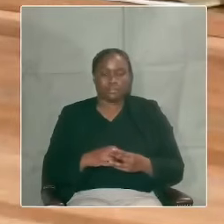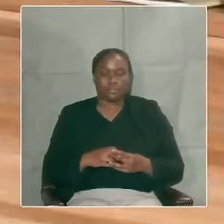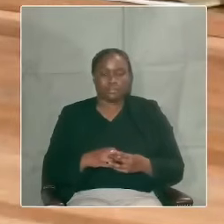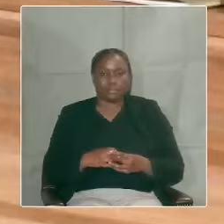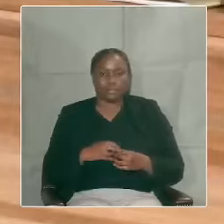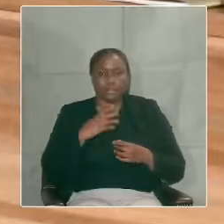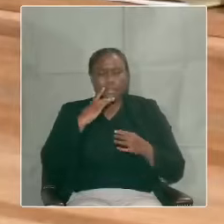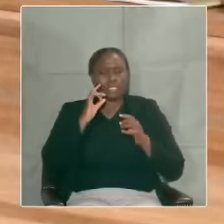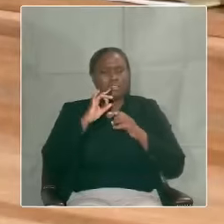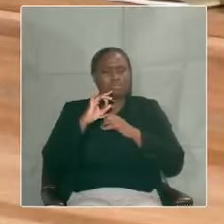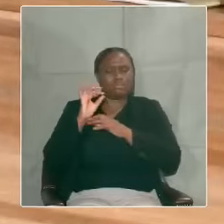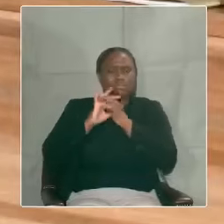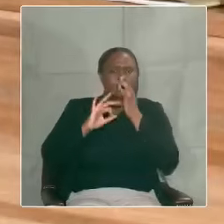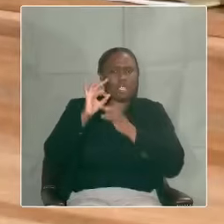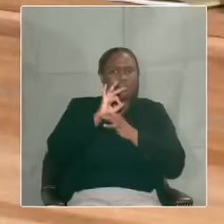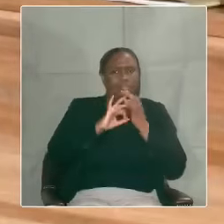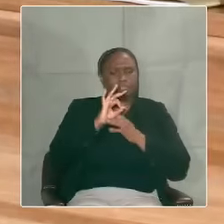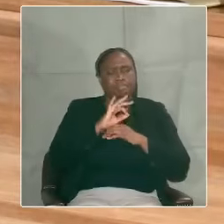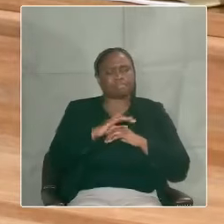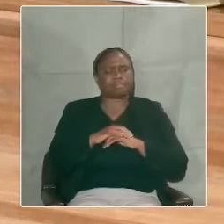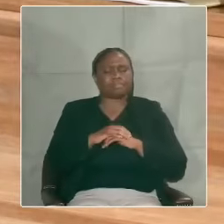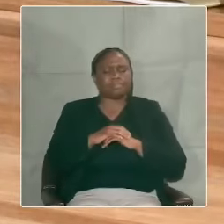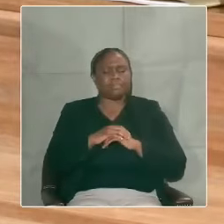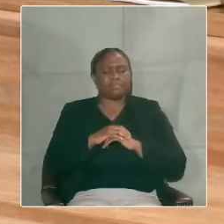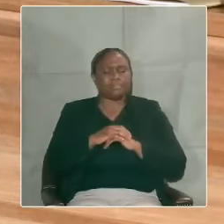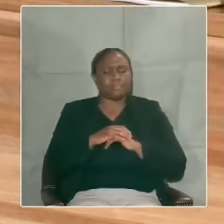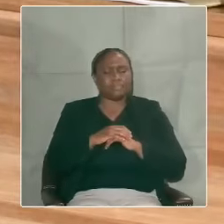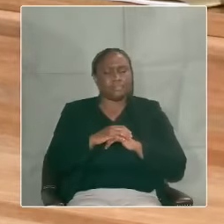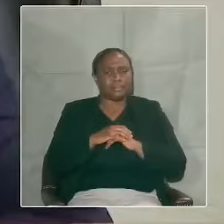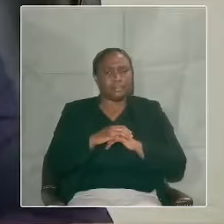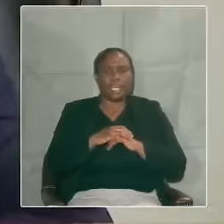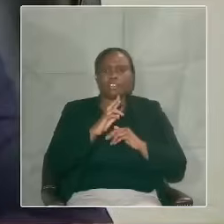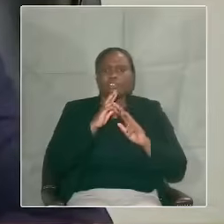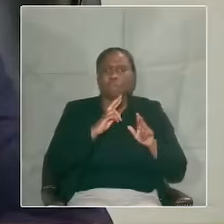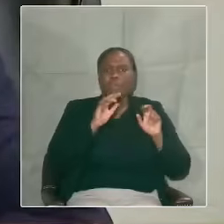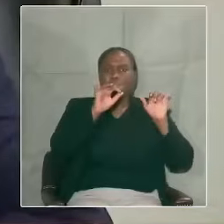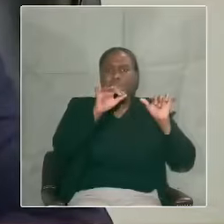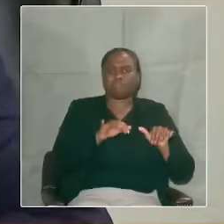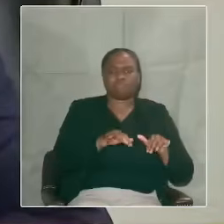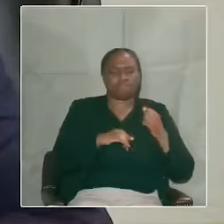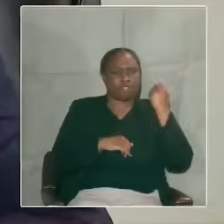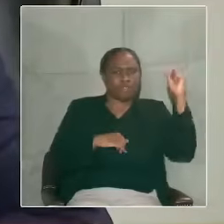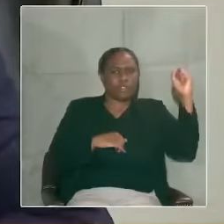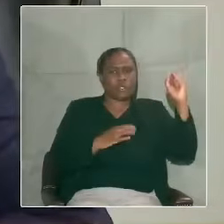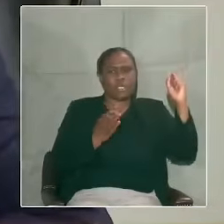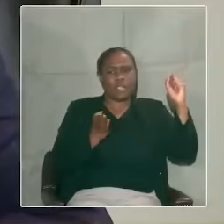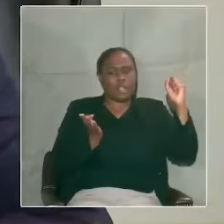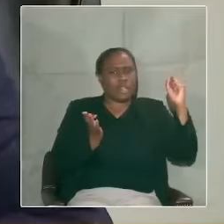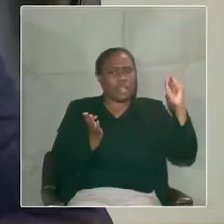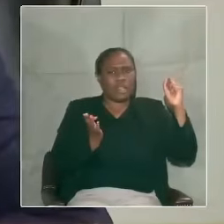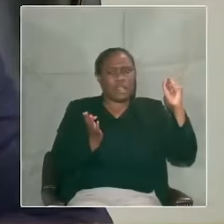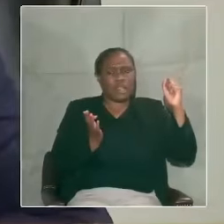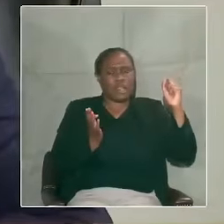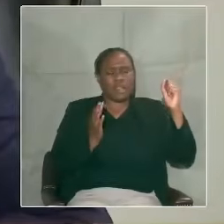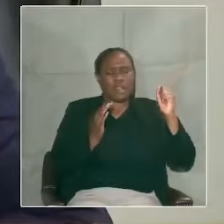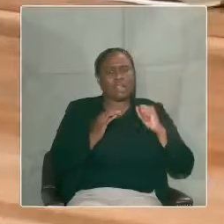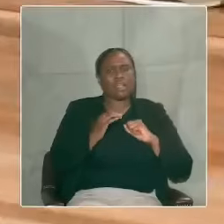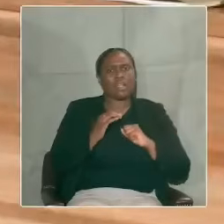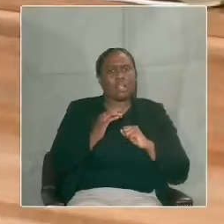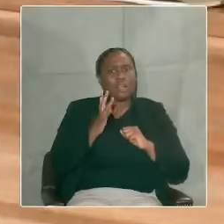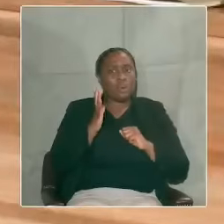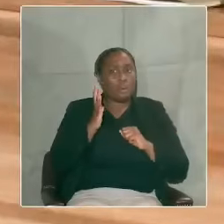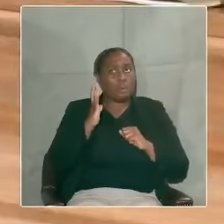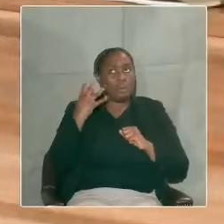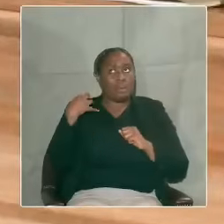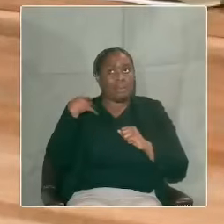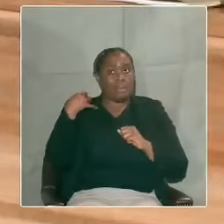to clarify, when you say the refusal to prepare a report could possibly result in